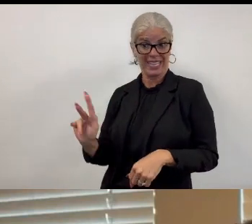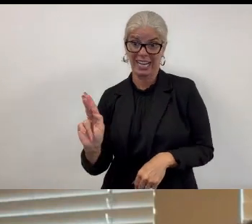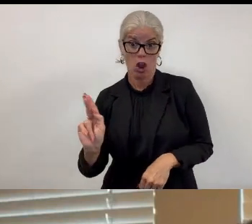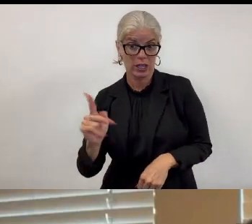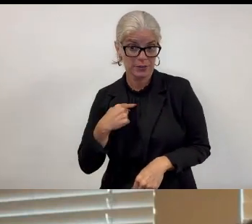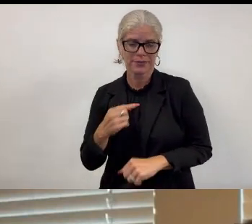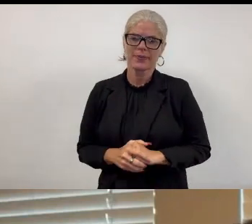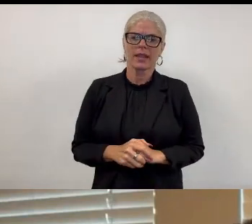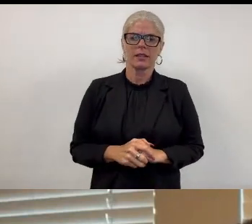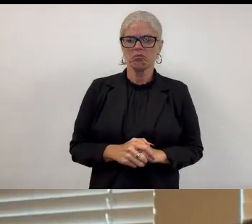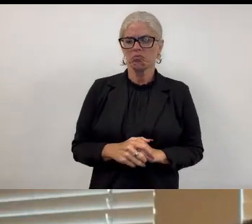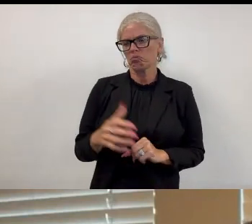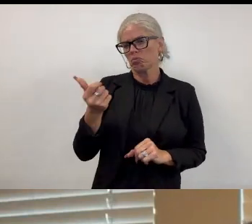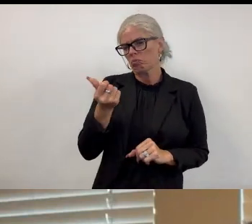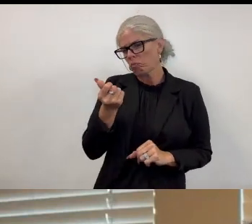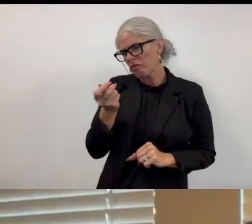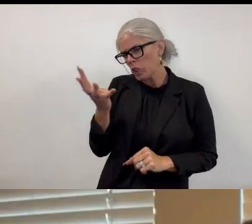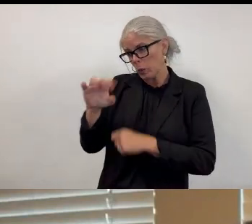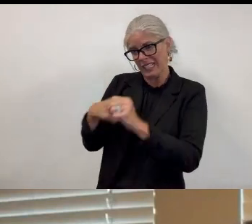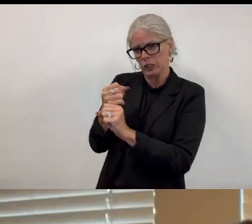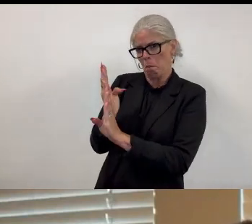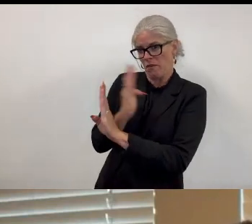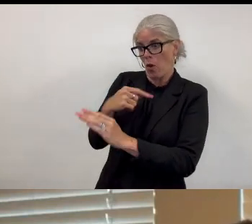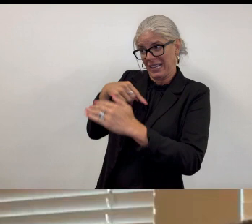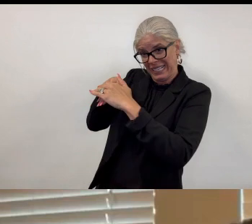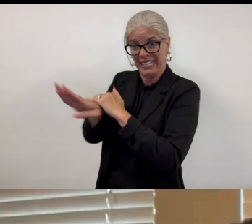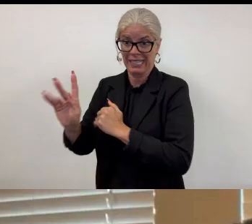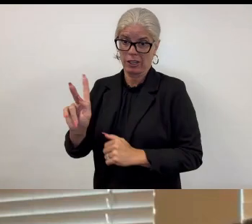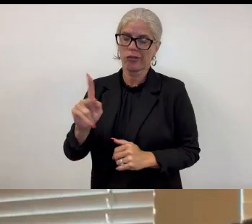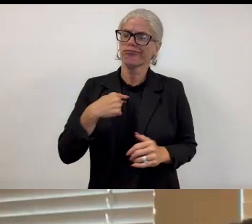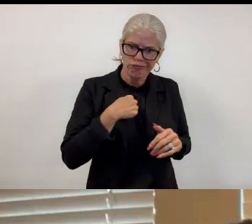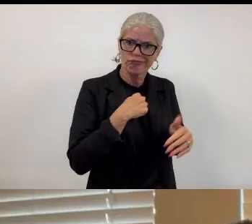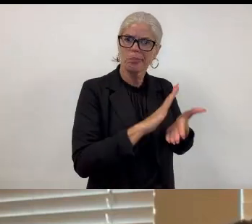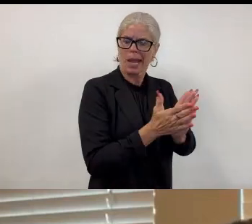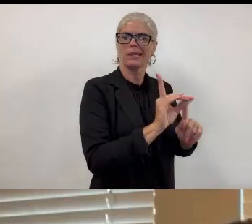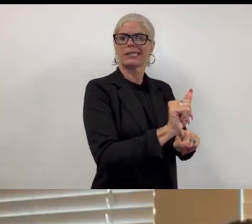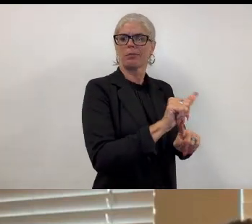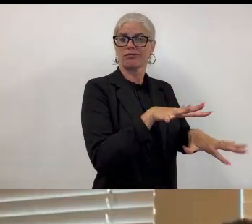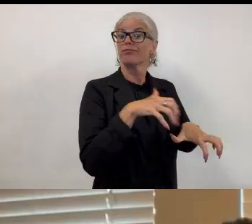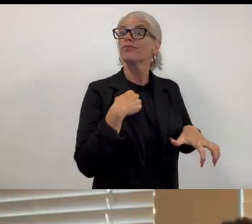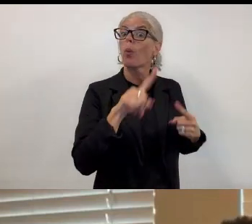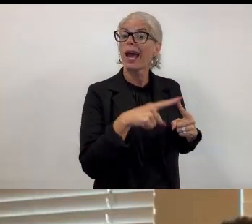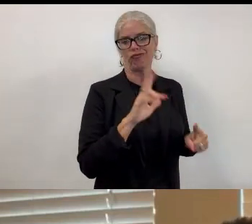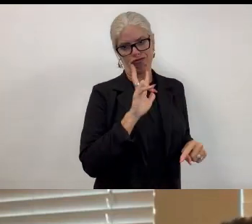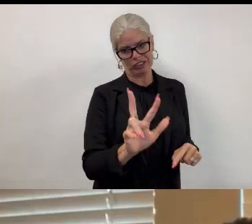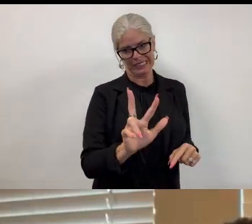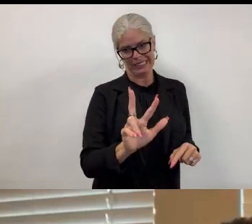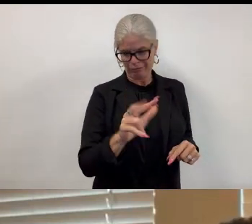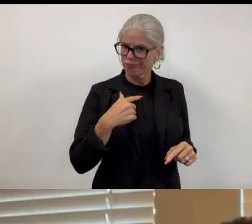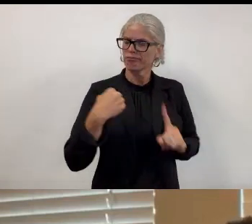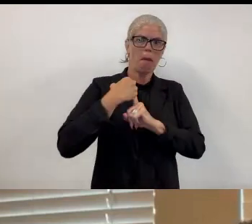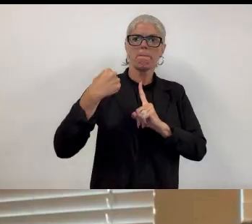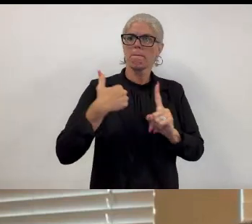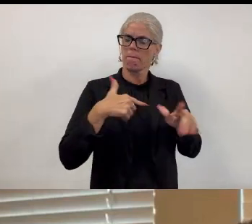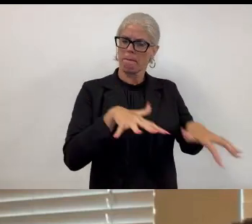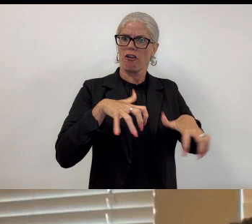was in kindergarten. And a couple of years before I was a kindergarten student, I gained my disability. I was